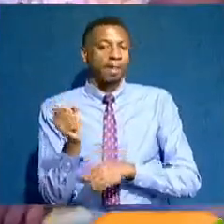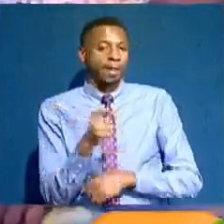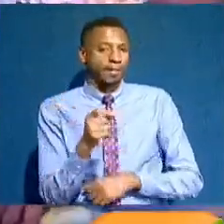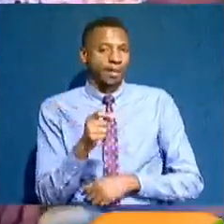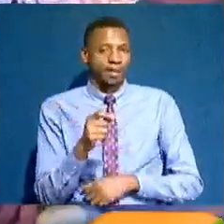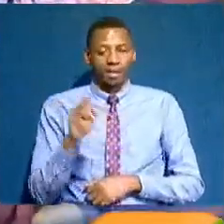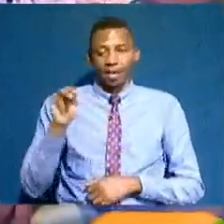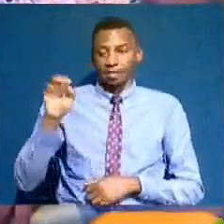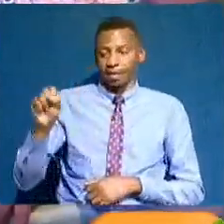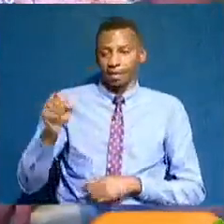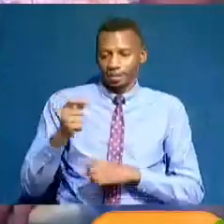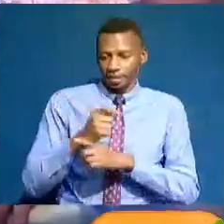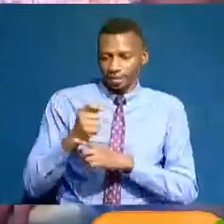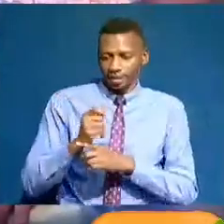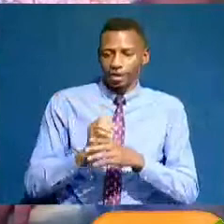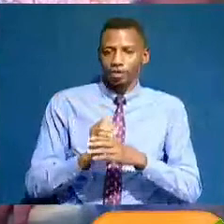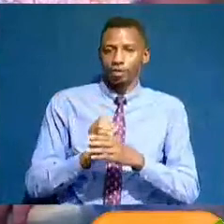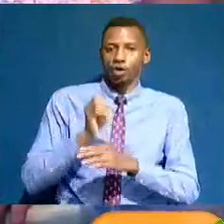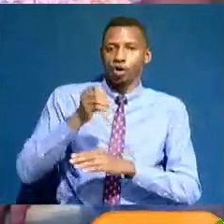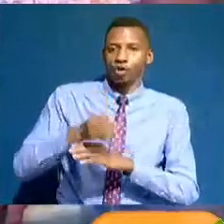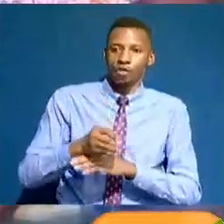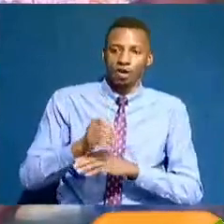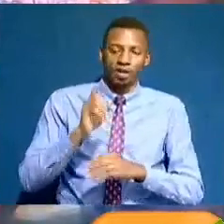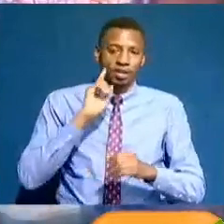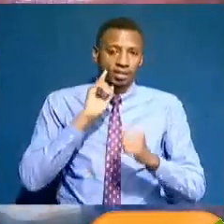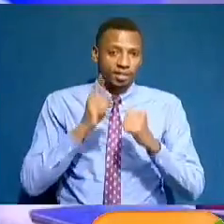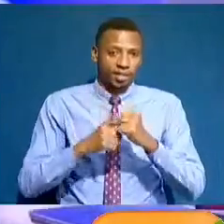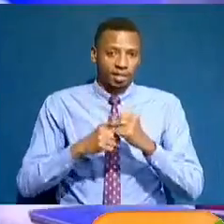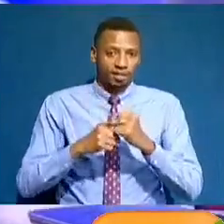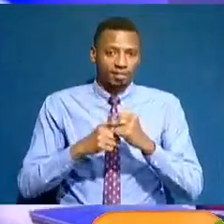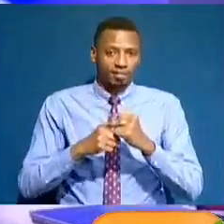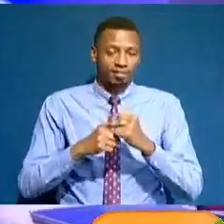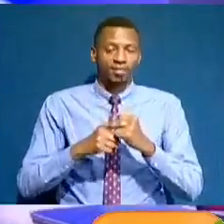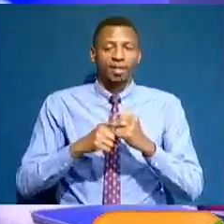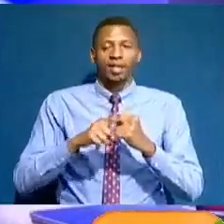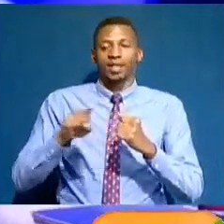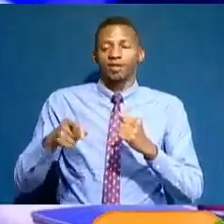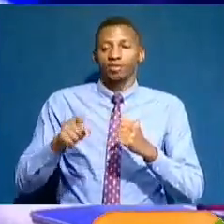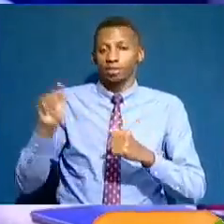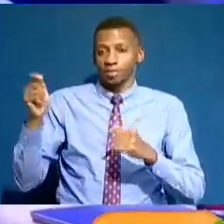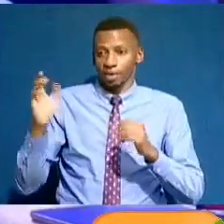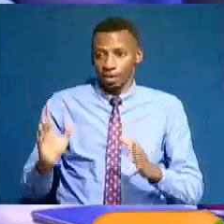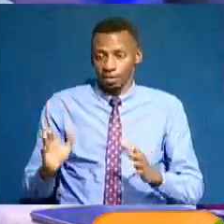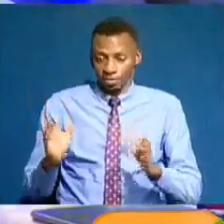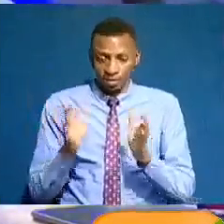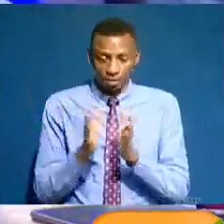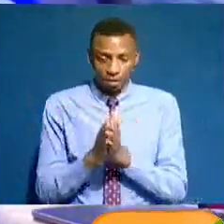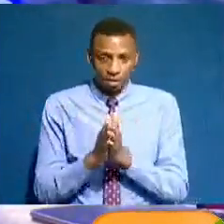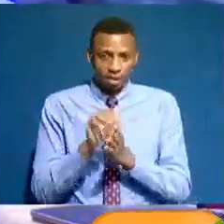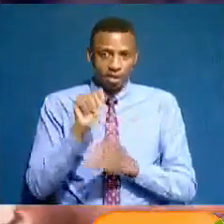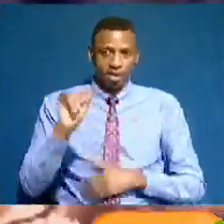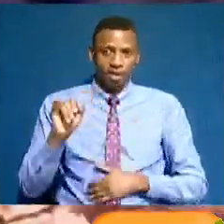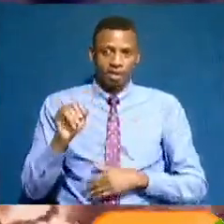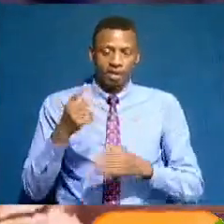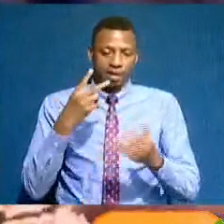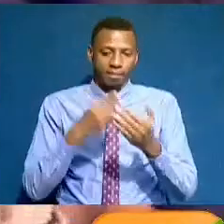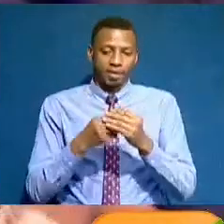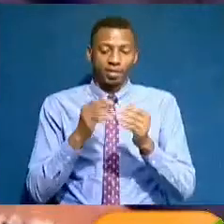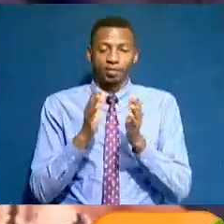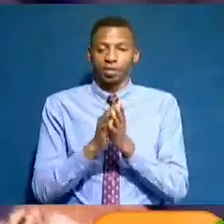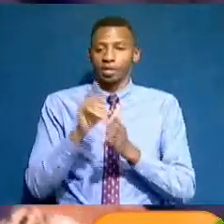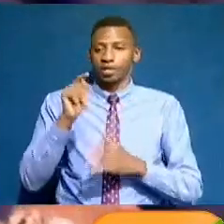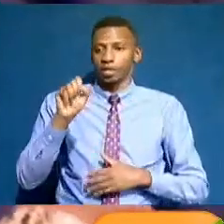600,000 Kenyans with relevant AI skills. In its partnership with the Teacher Service Commission, the technology firm is set to